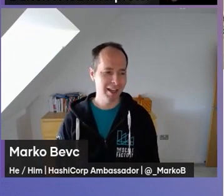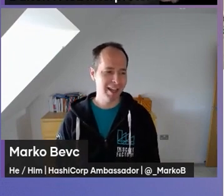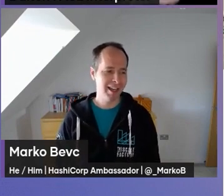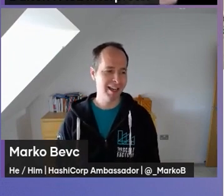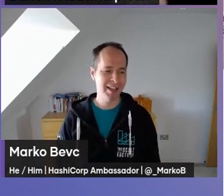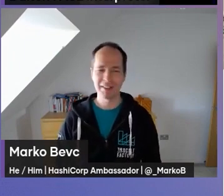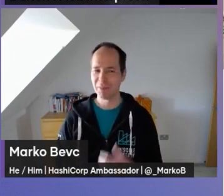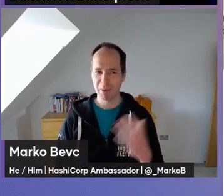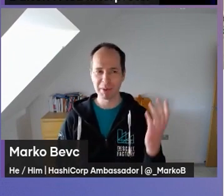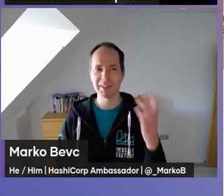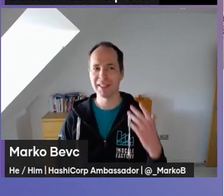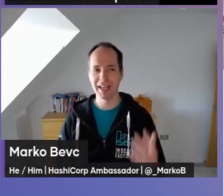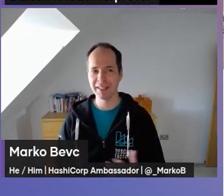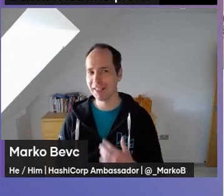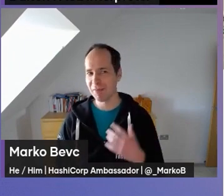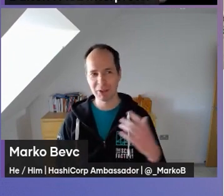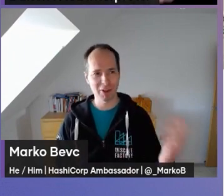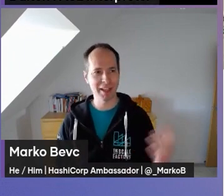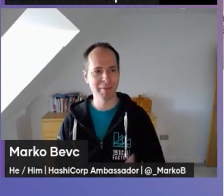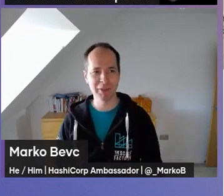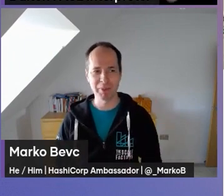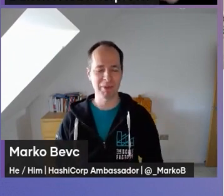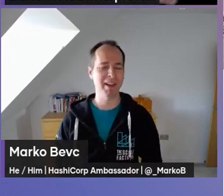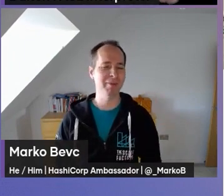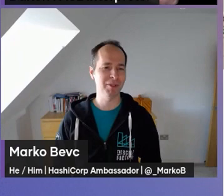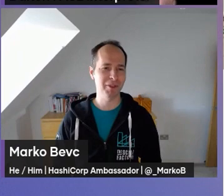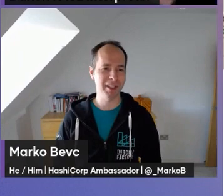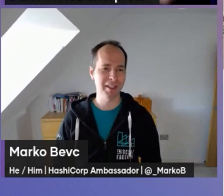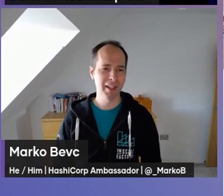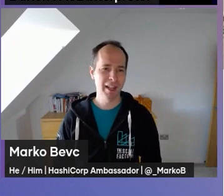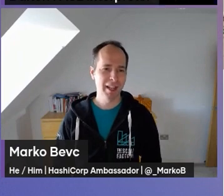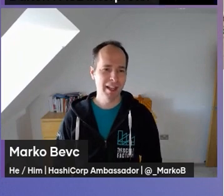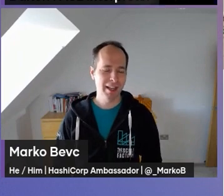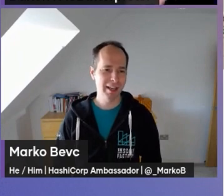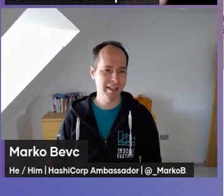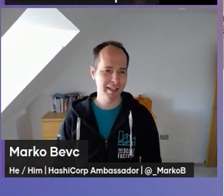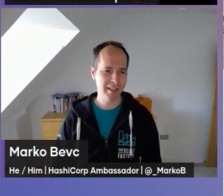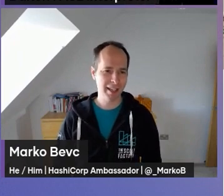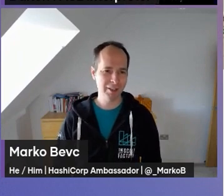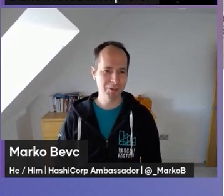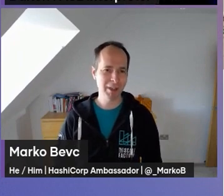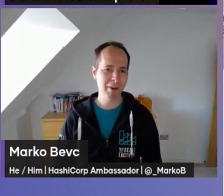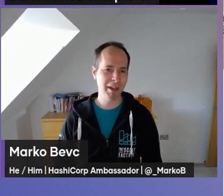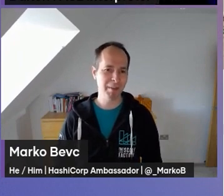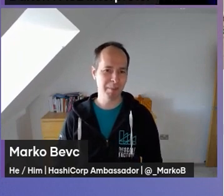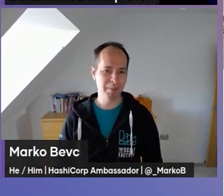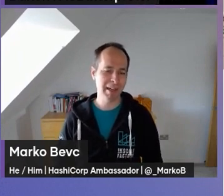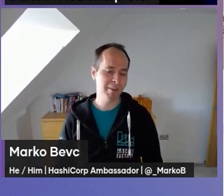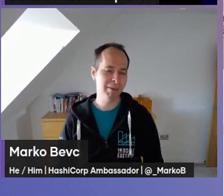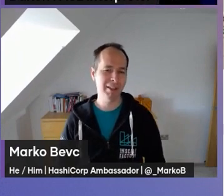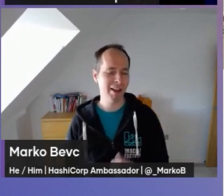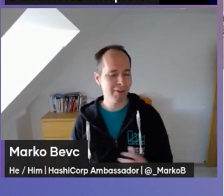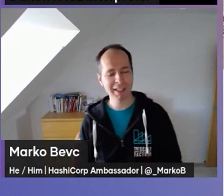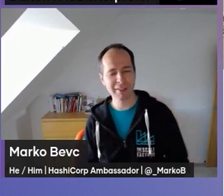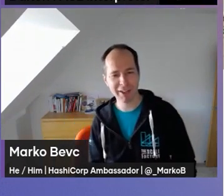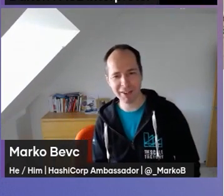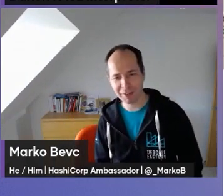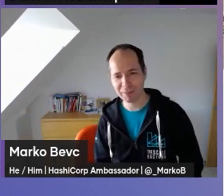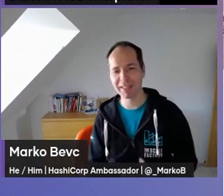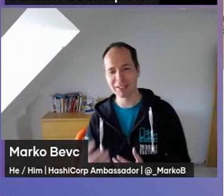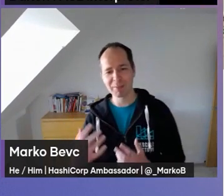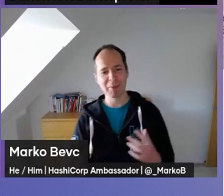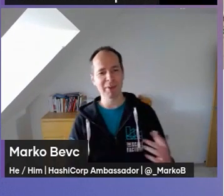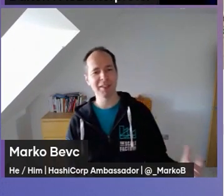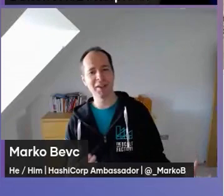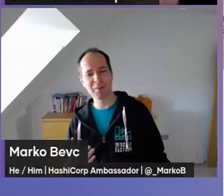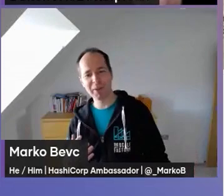of. And you've probably seen that image like multiple times already. And I don't really want to pick up on the cloud native here,